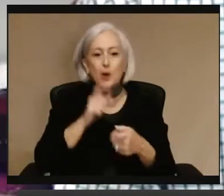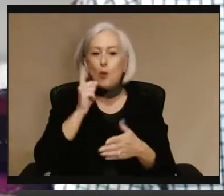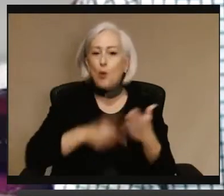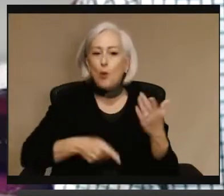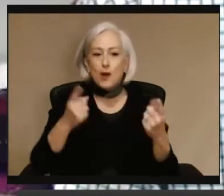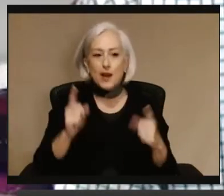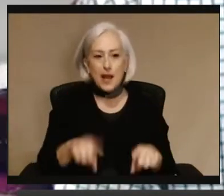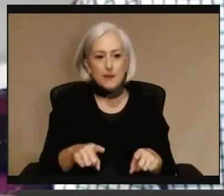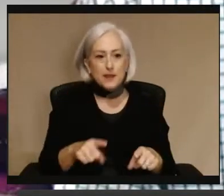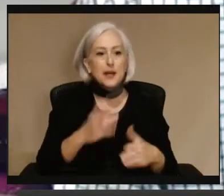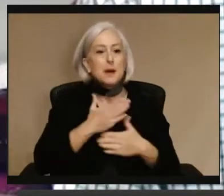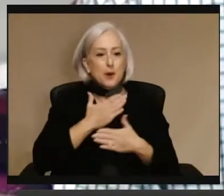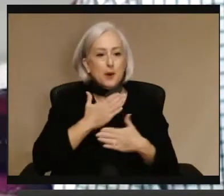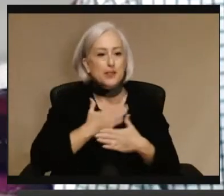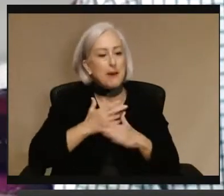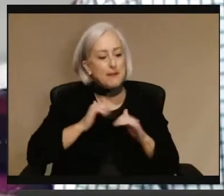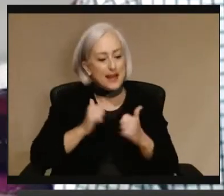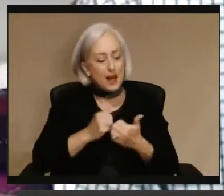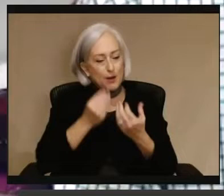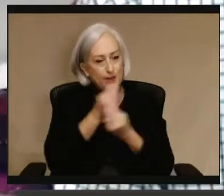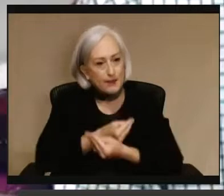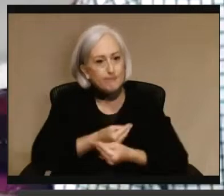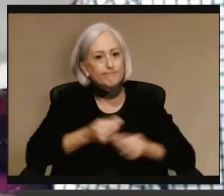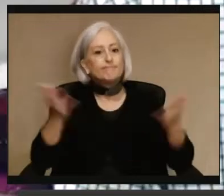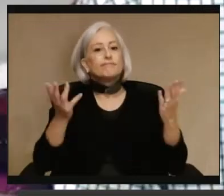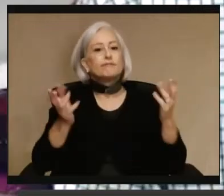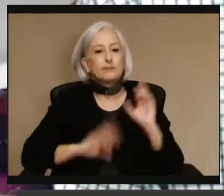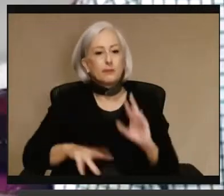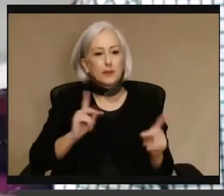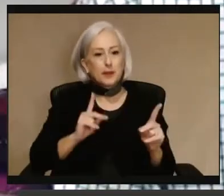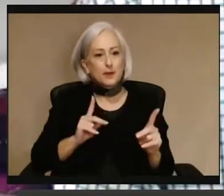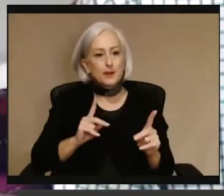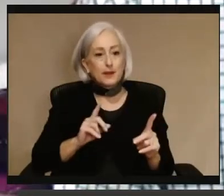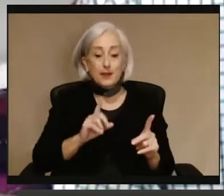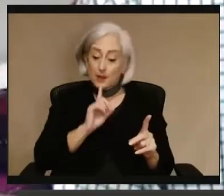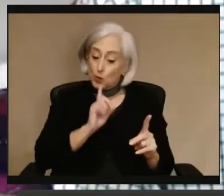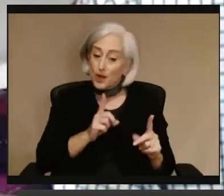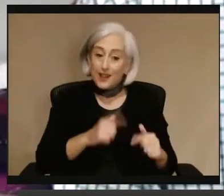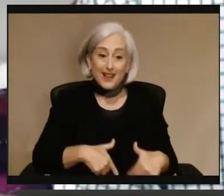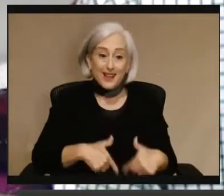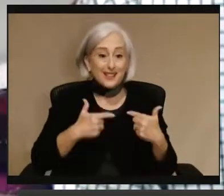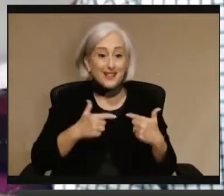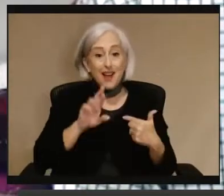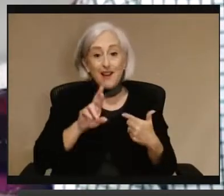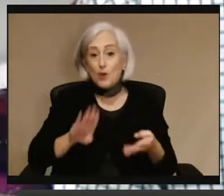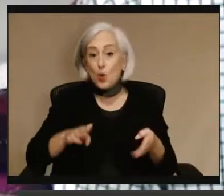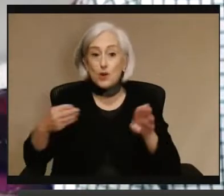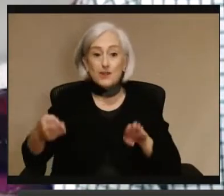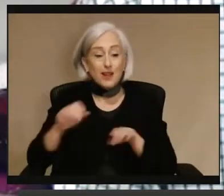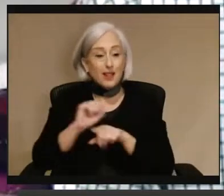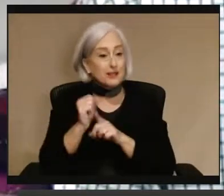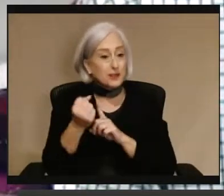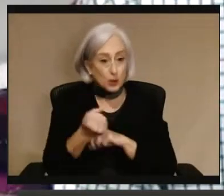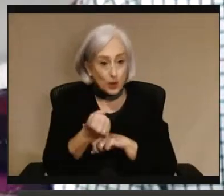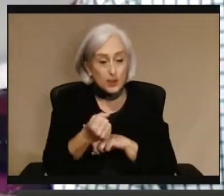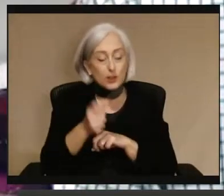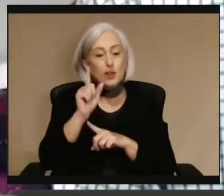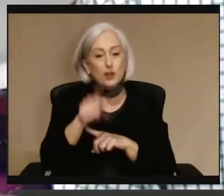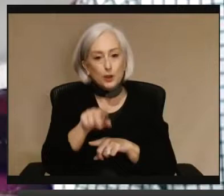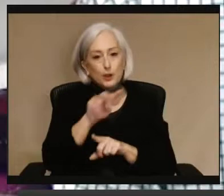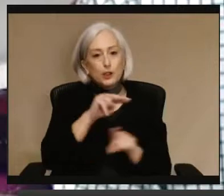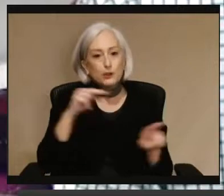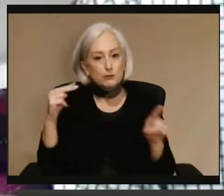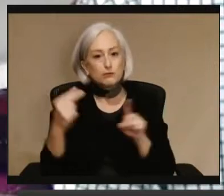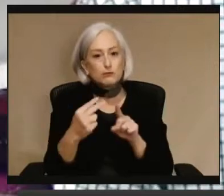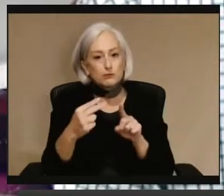way they put it out there, because it is a life and death situation, mental illness is, and we need to look at it that way instead